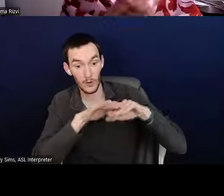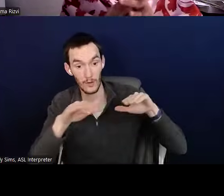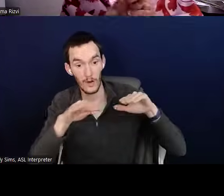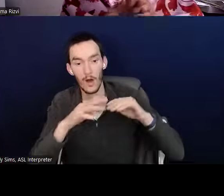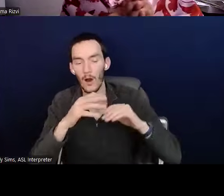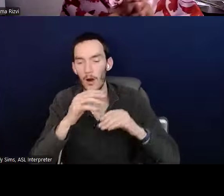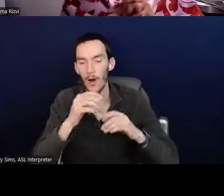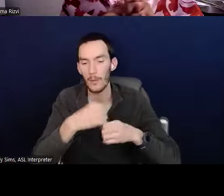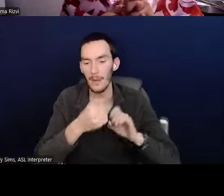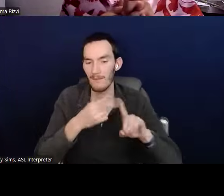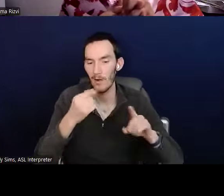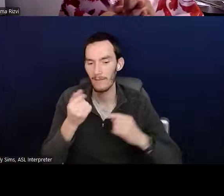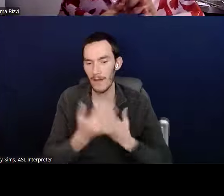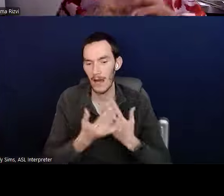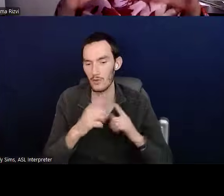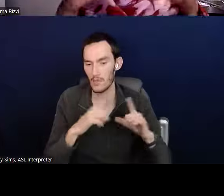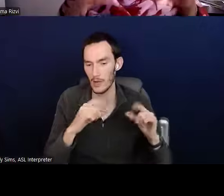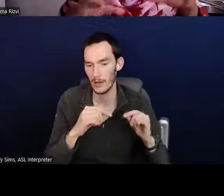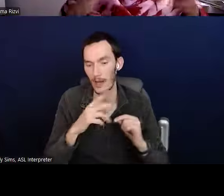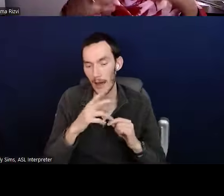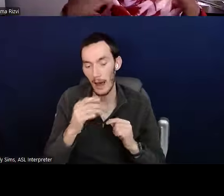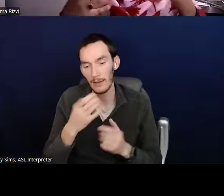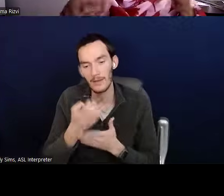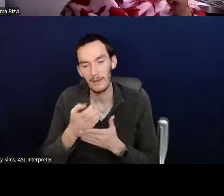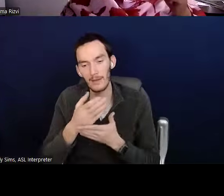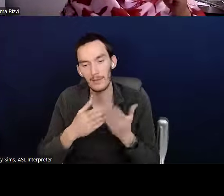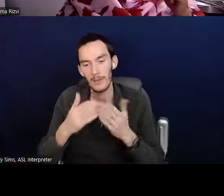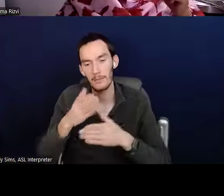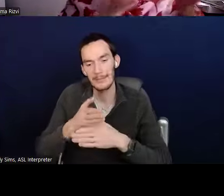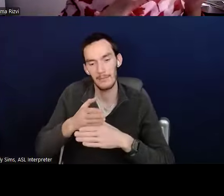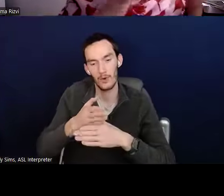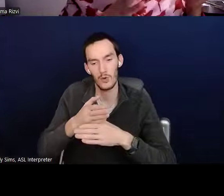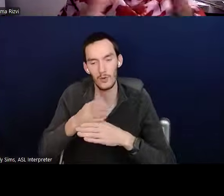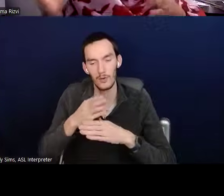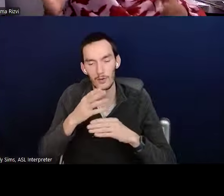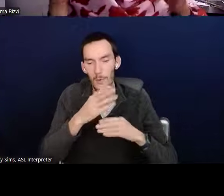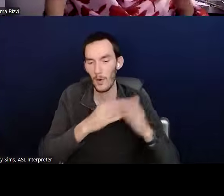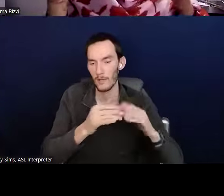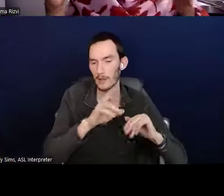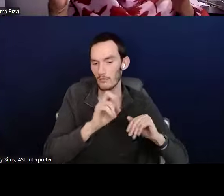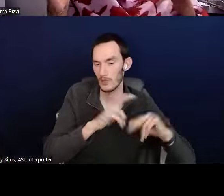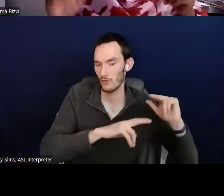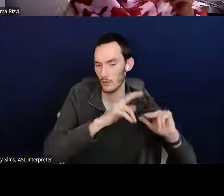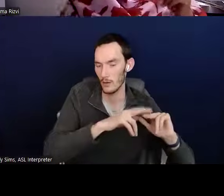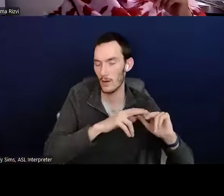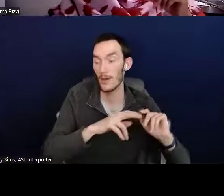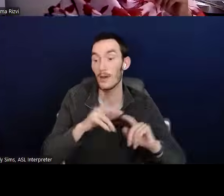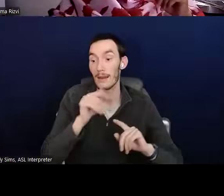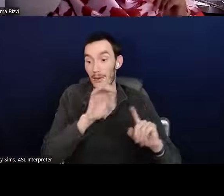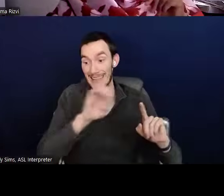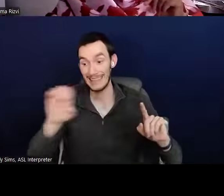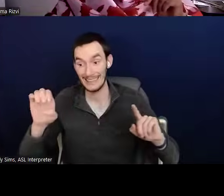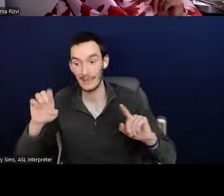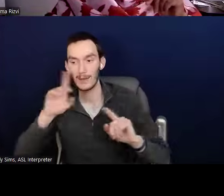fired brick, and there's some evidence of some structures having timber as well. That's part of the reconstruction. So now to the east of the mound is this large lower